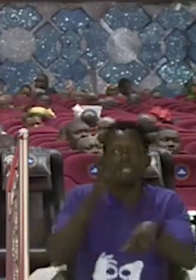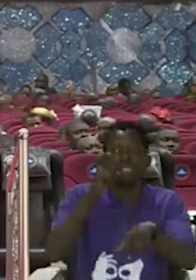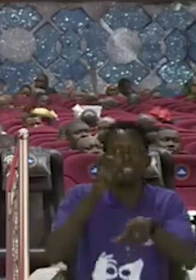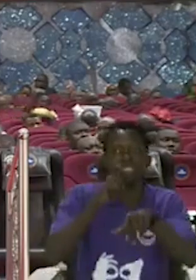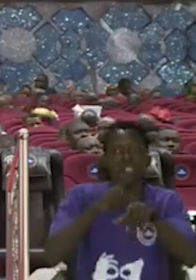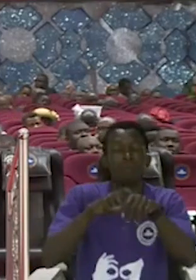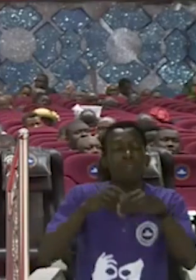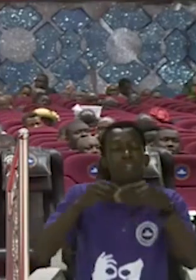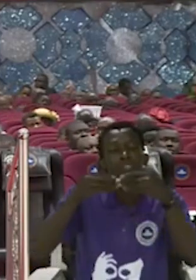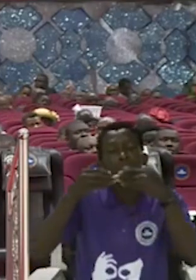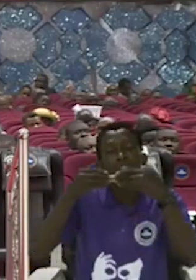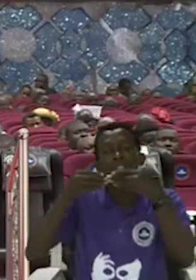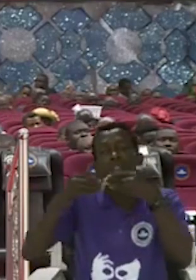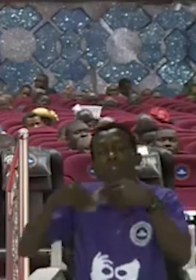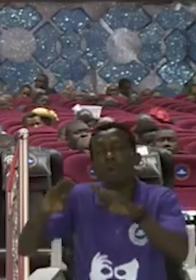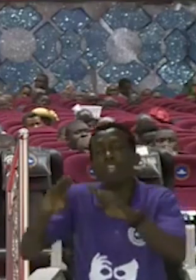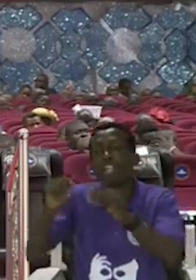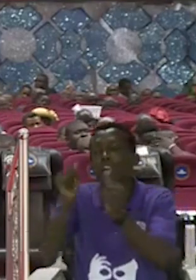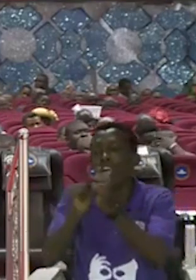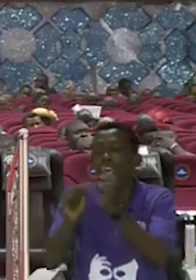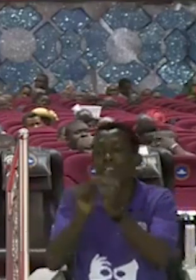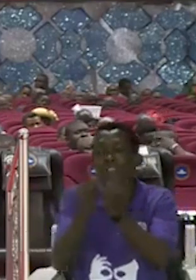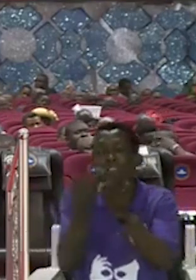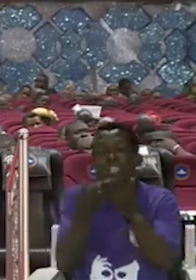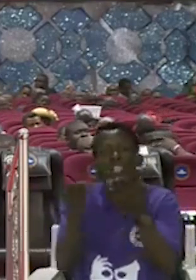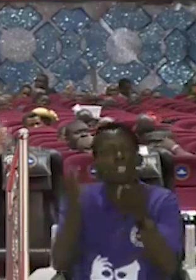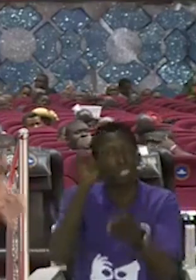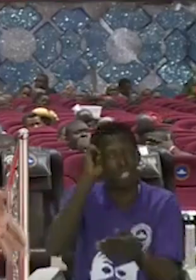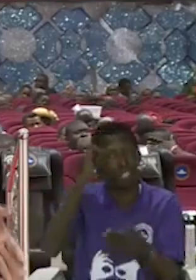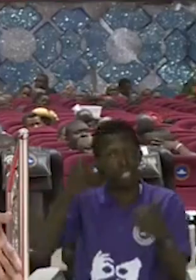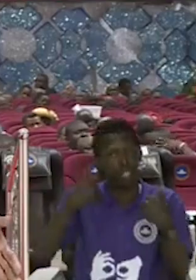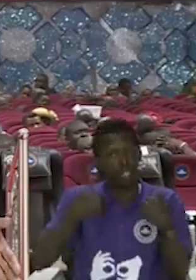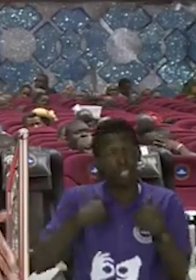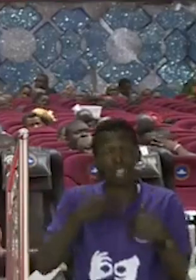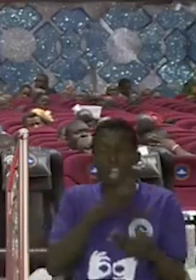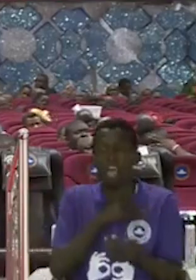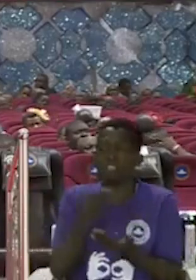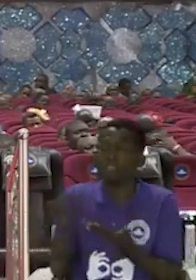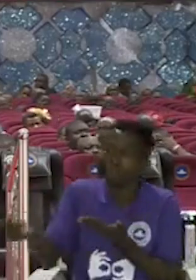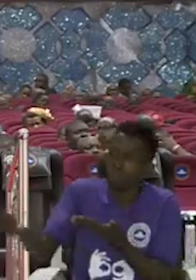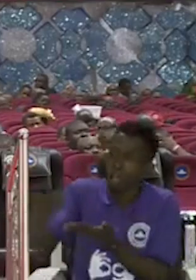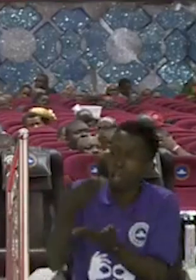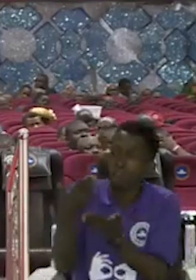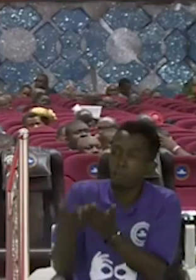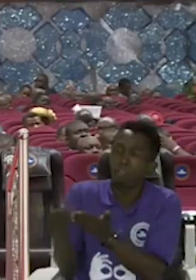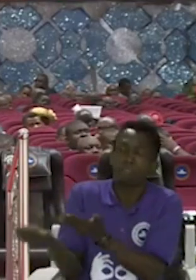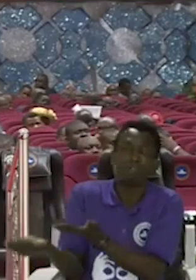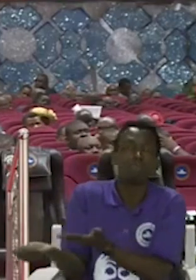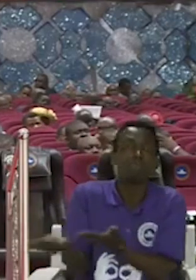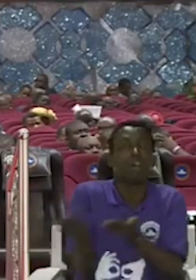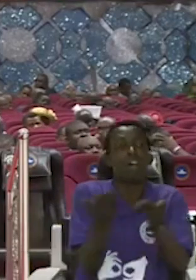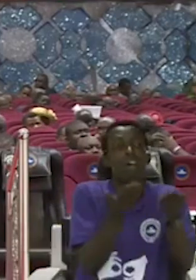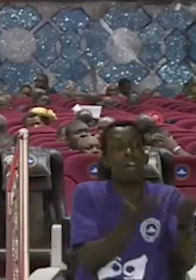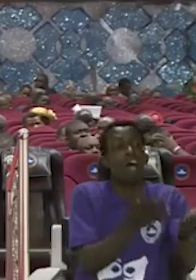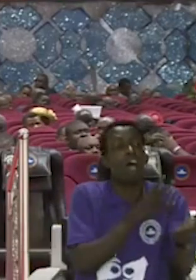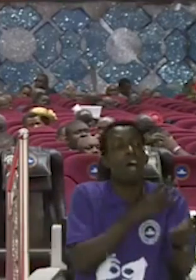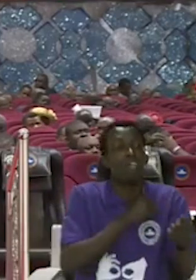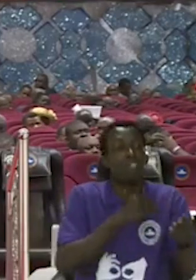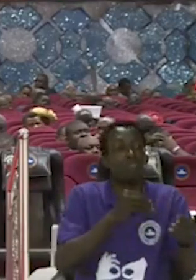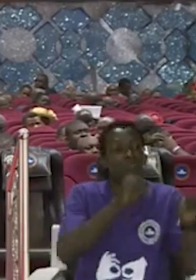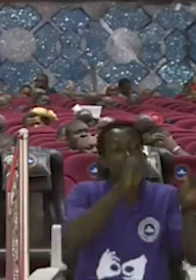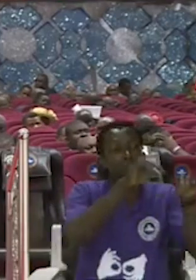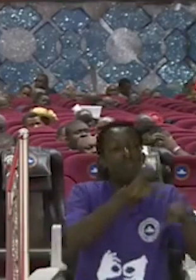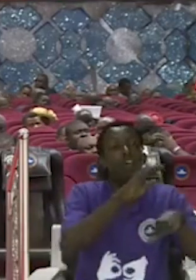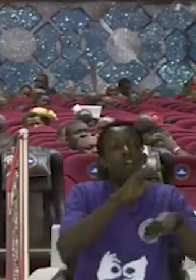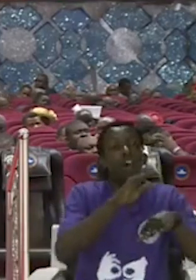sold everything they had and brought the money and laid it at the apostles' feet.